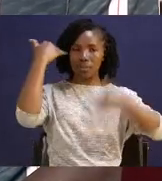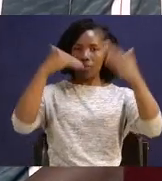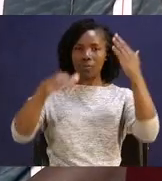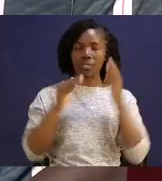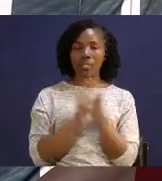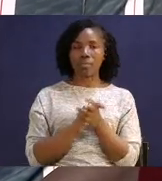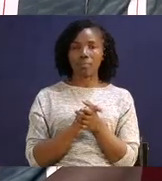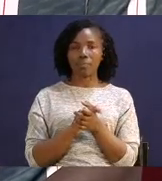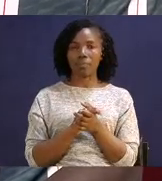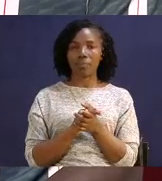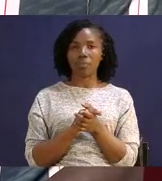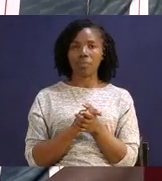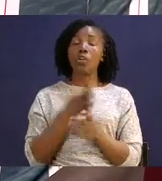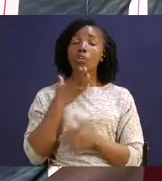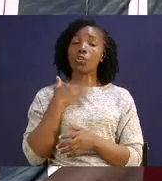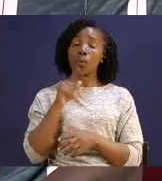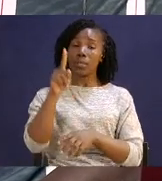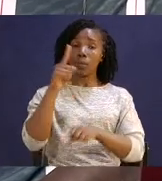Mombasa?